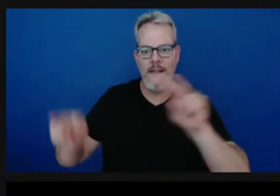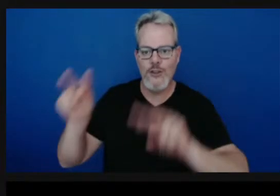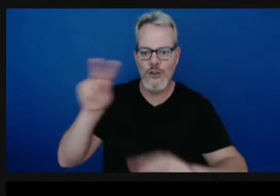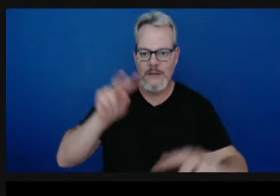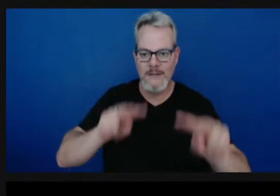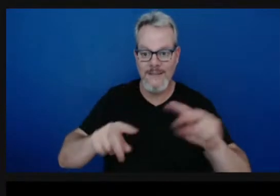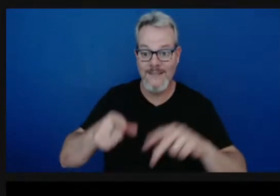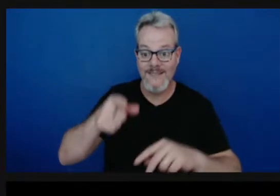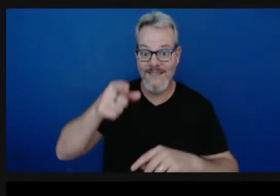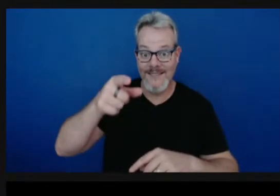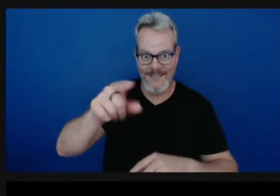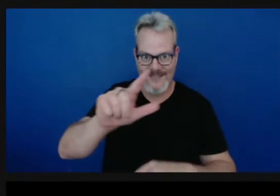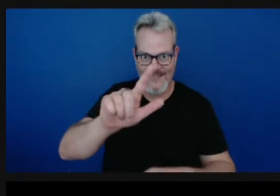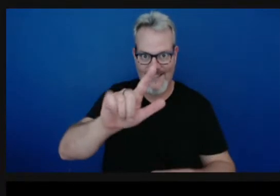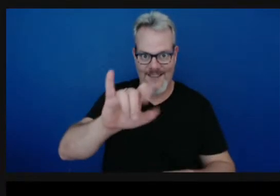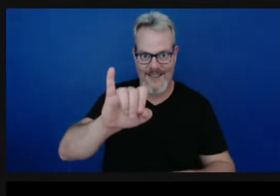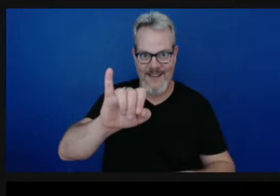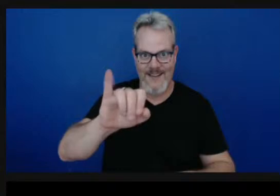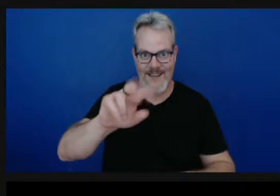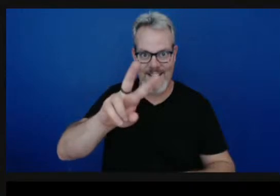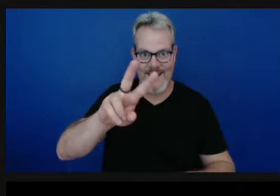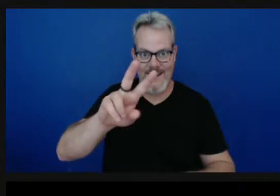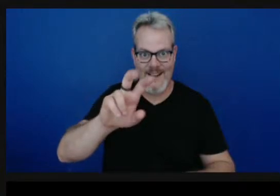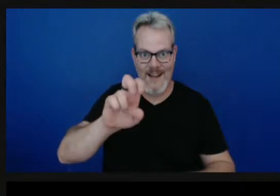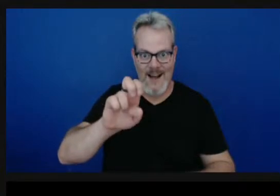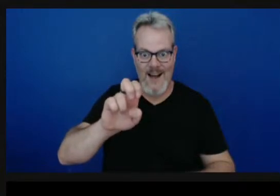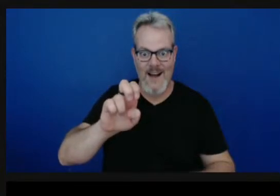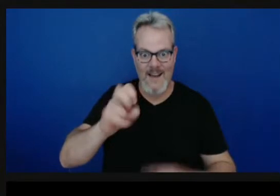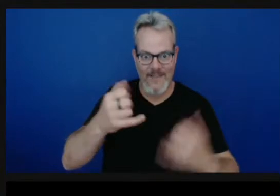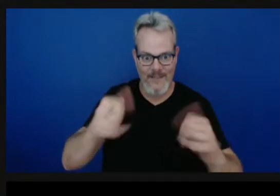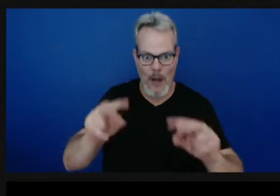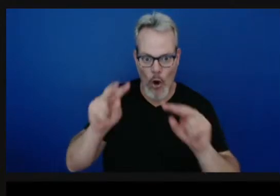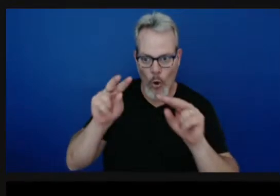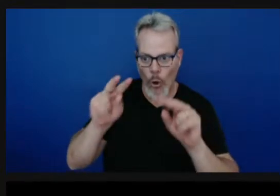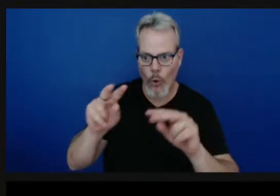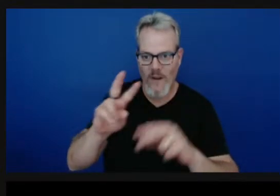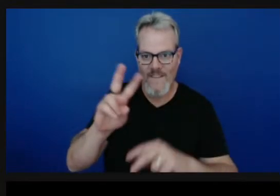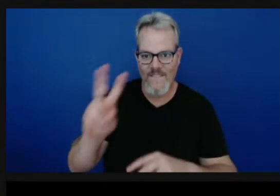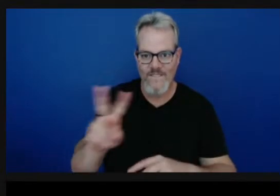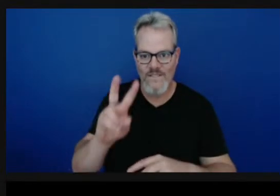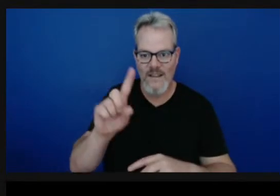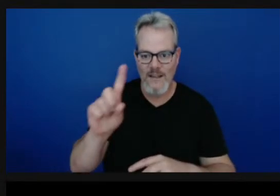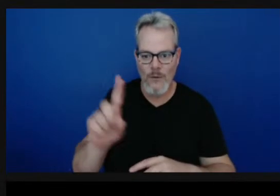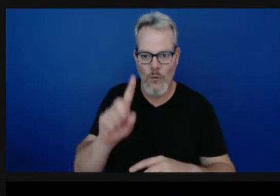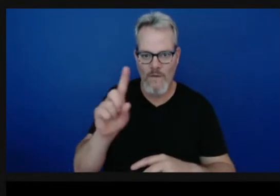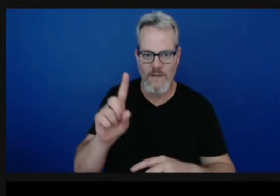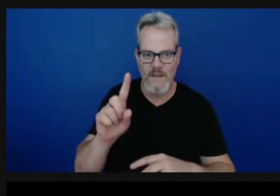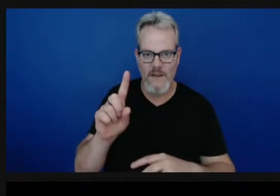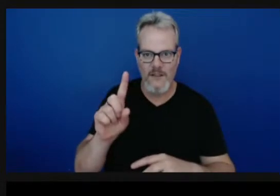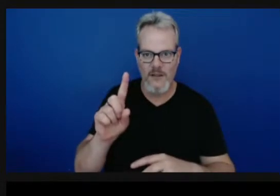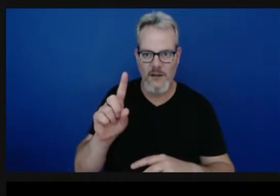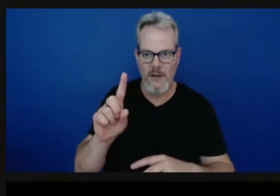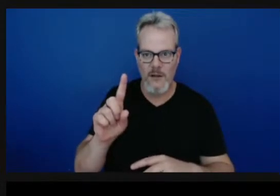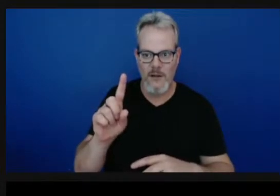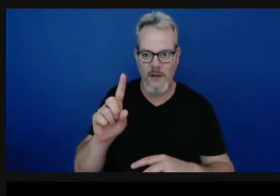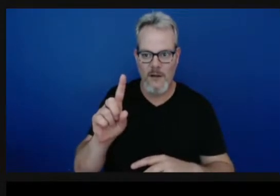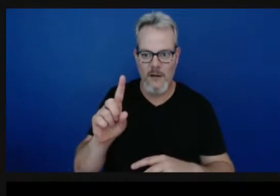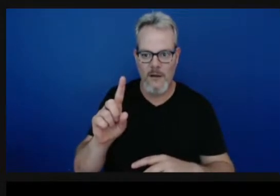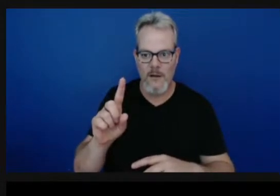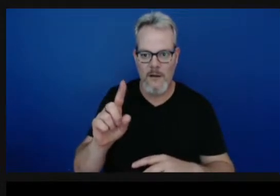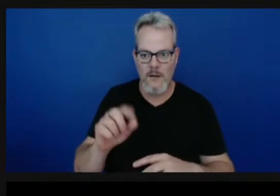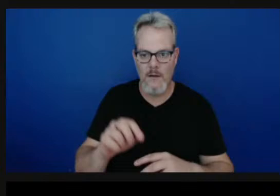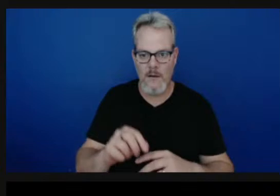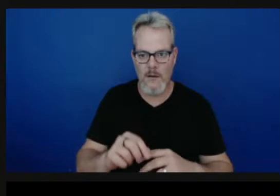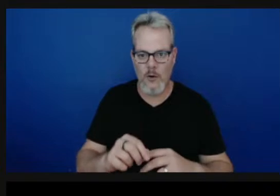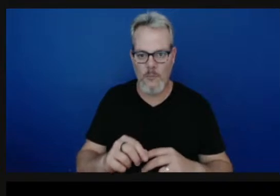look-in on a V1 camera, USGS YouTube channel at the summit of Kīlauea